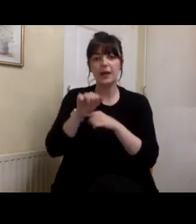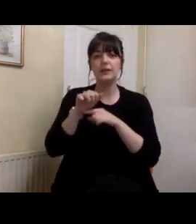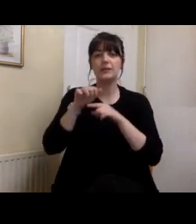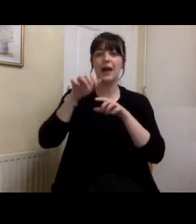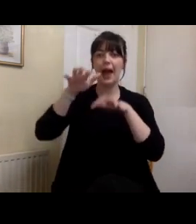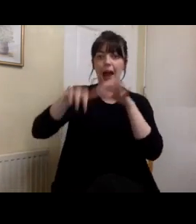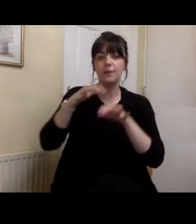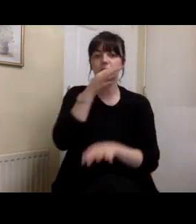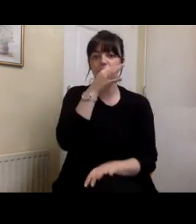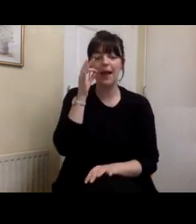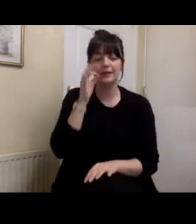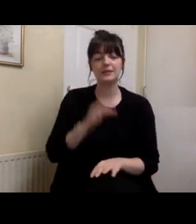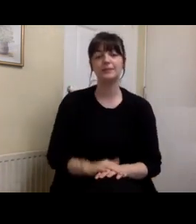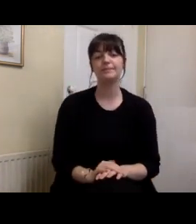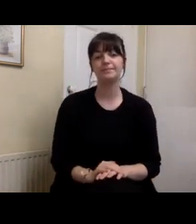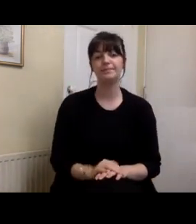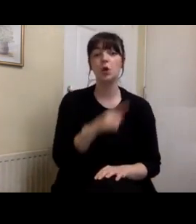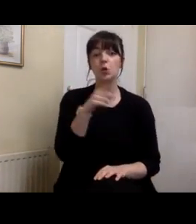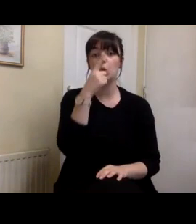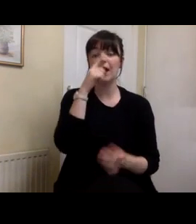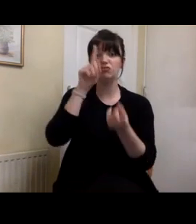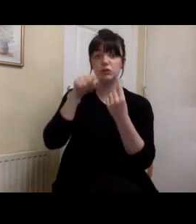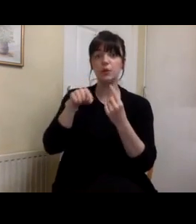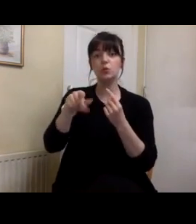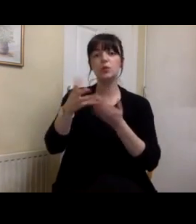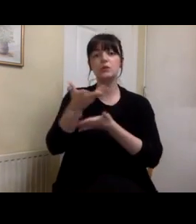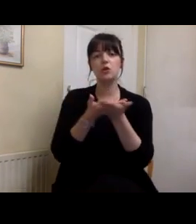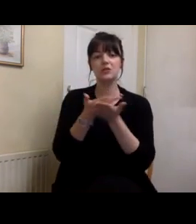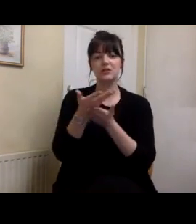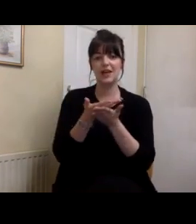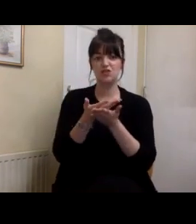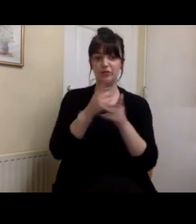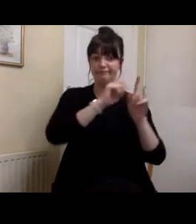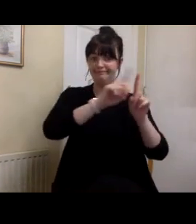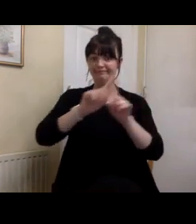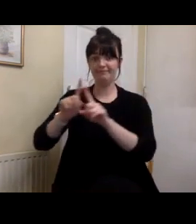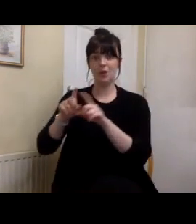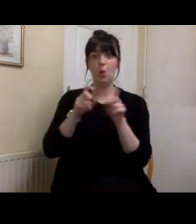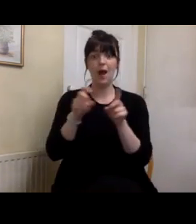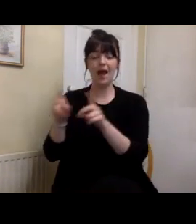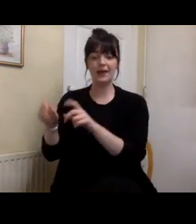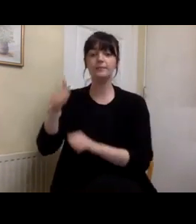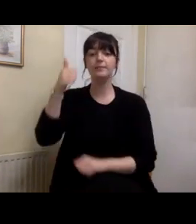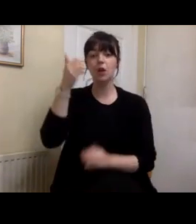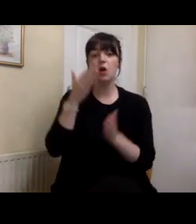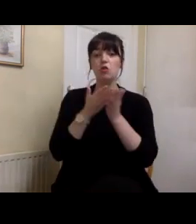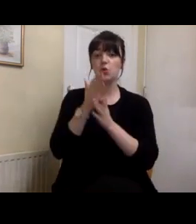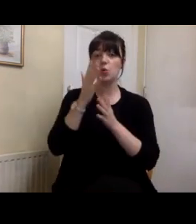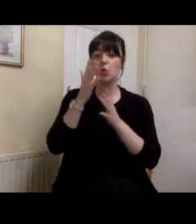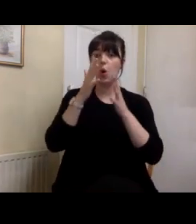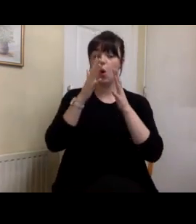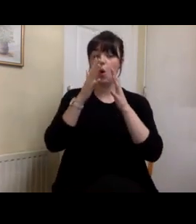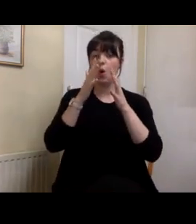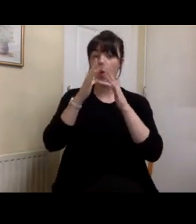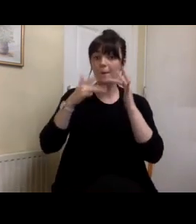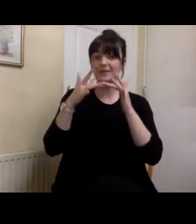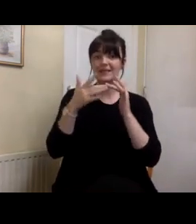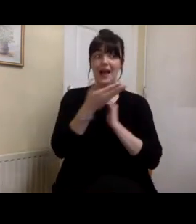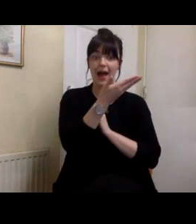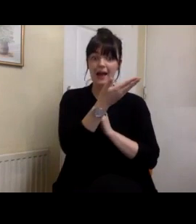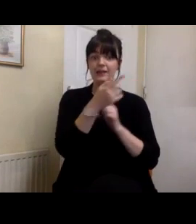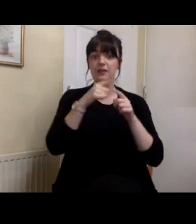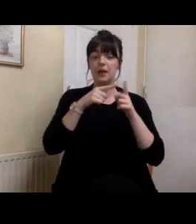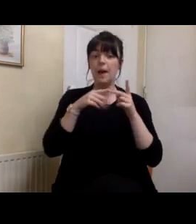You can, of course, respond to this consultation in a number of ways, either through our website, by post, or by